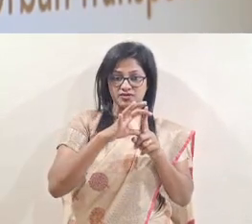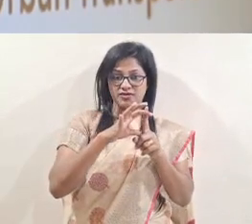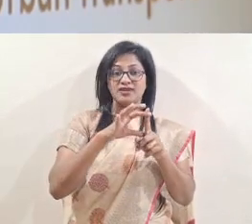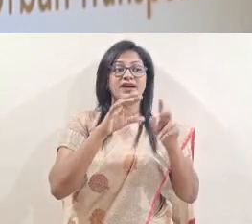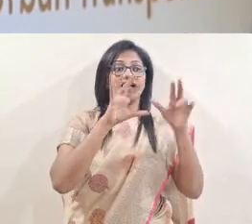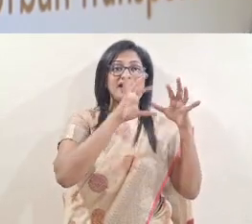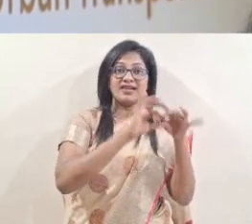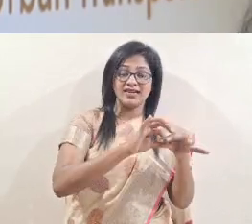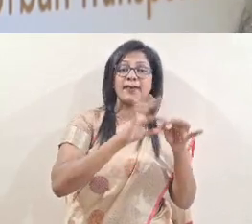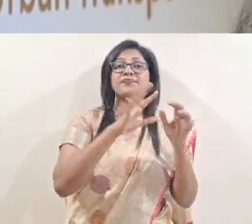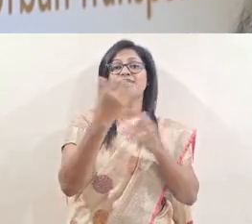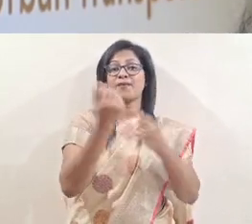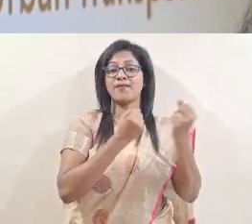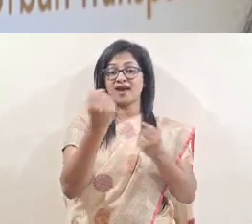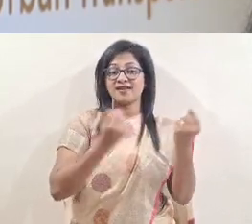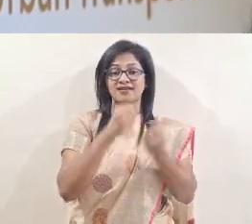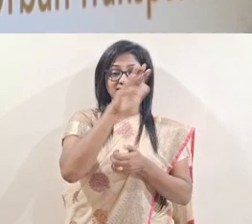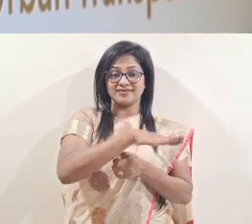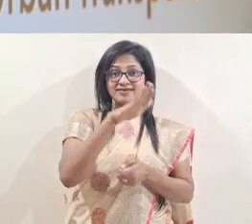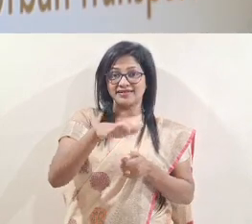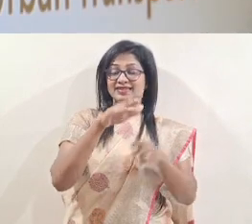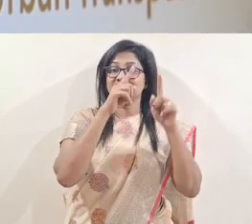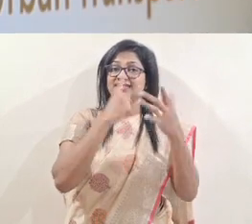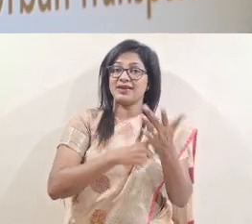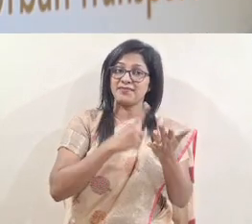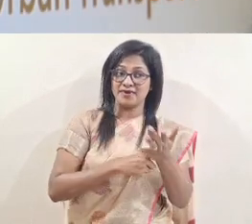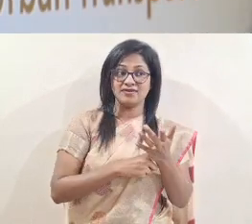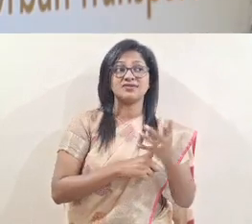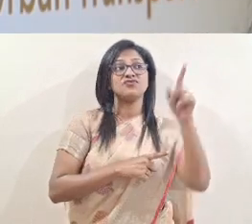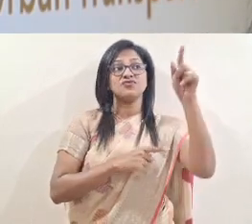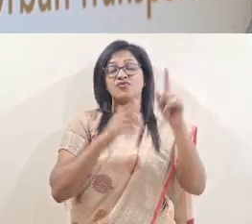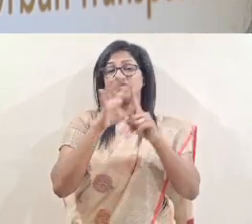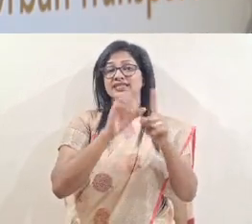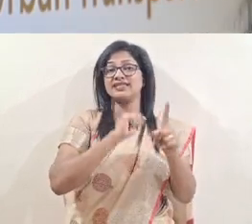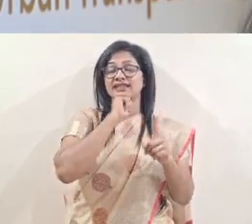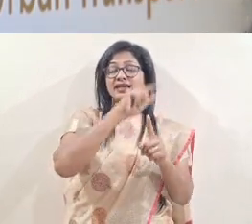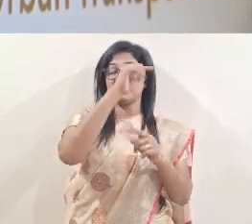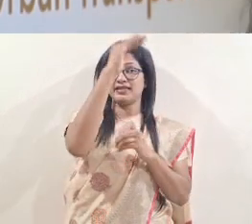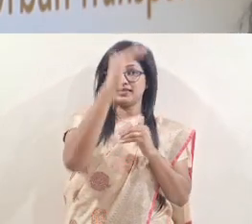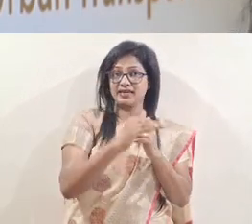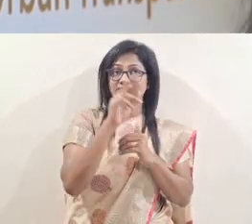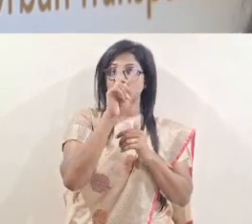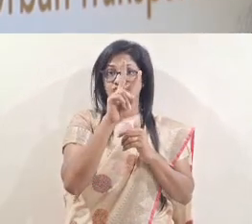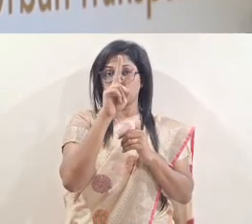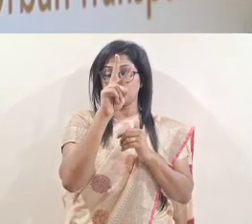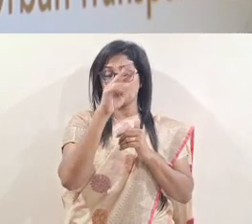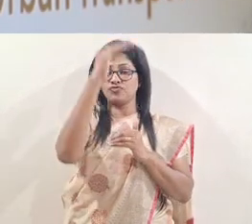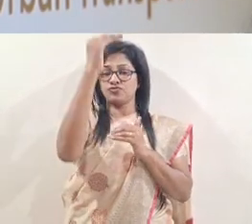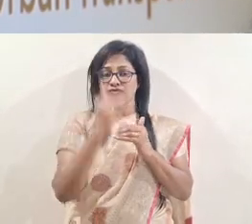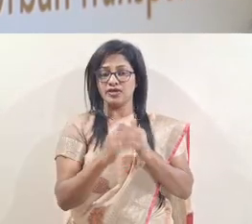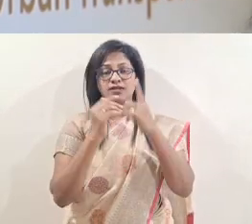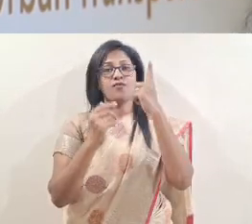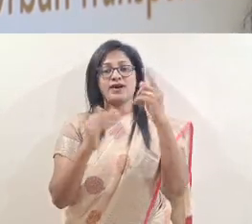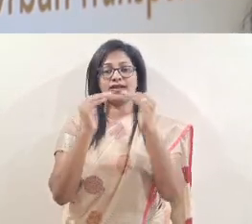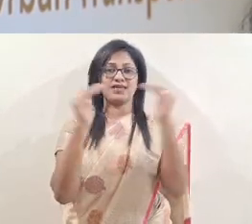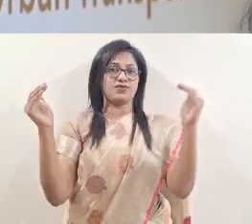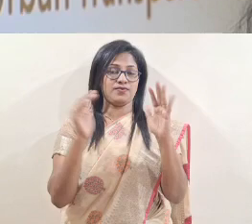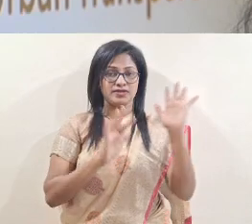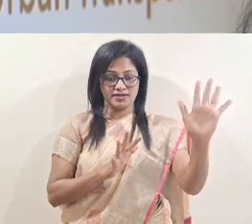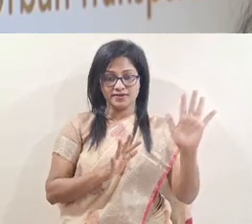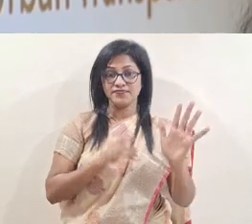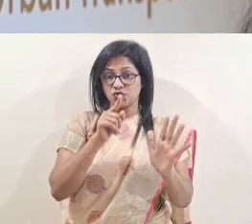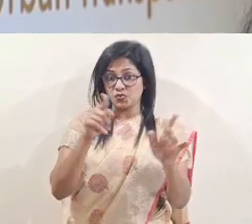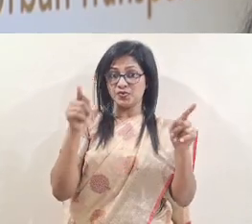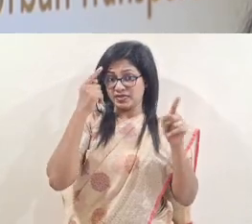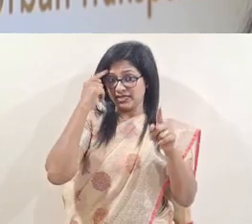sir. I think Delhi has been able to reduce it from 2 to 1, if I'm correct. Equivalent calculation. And are you also thinking on